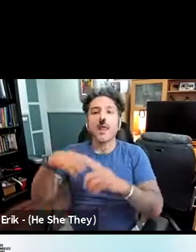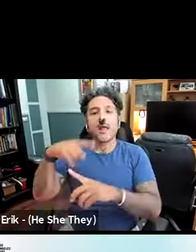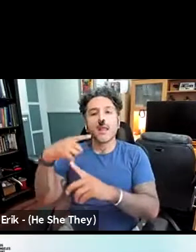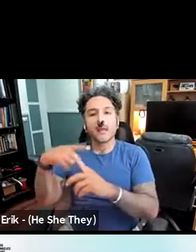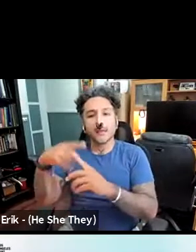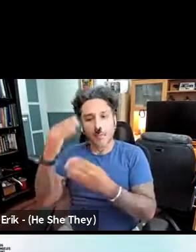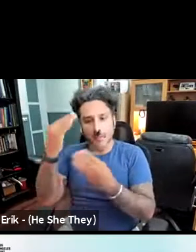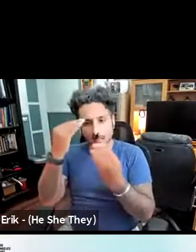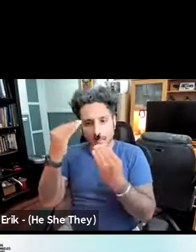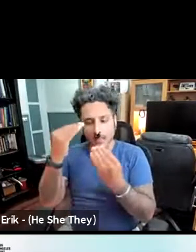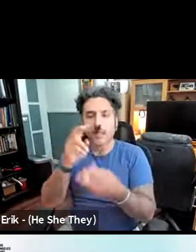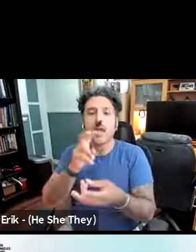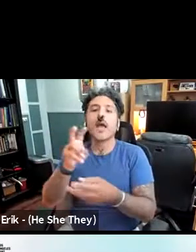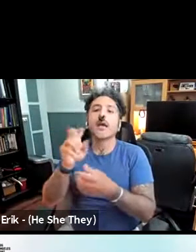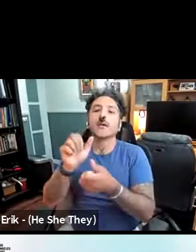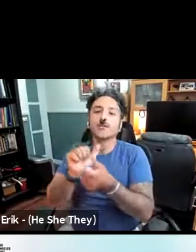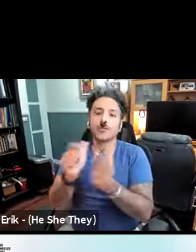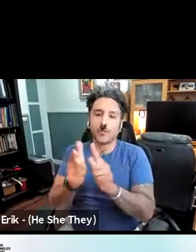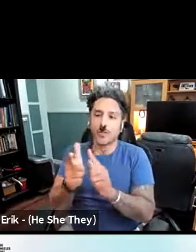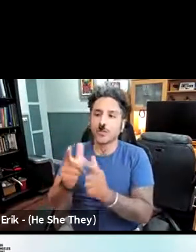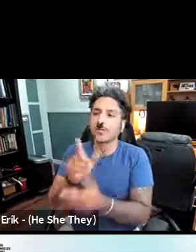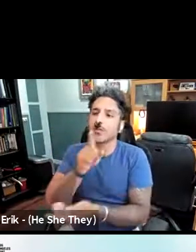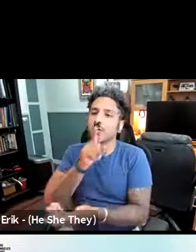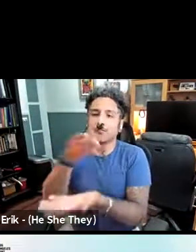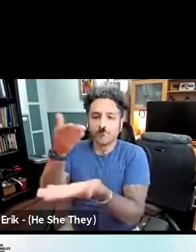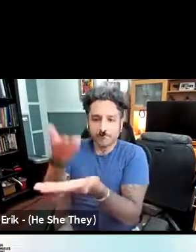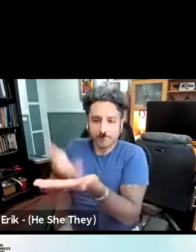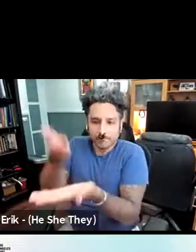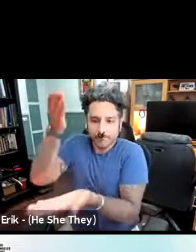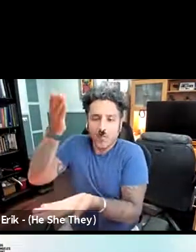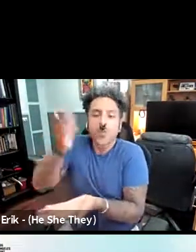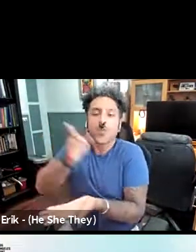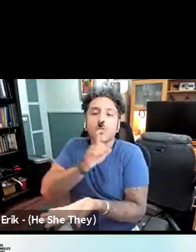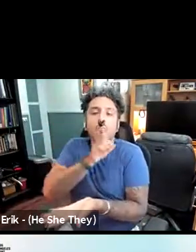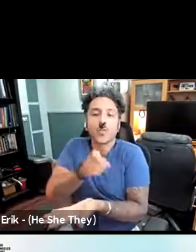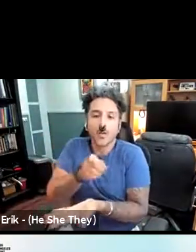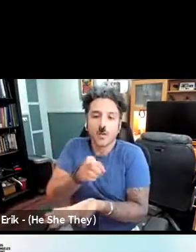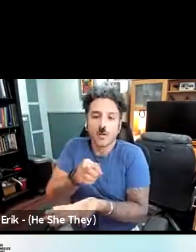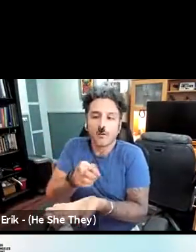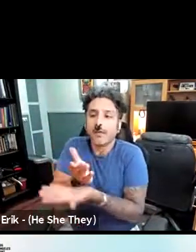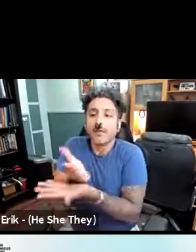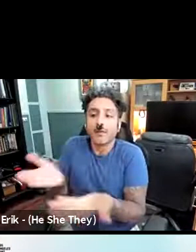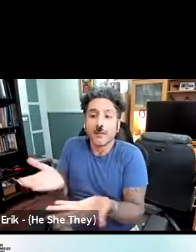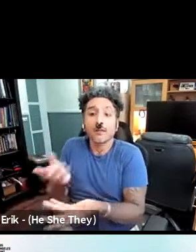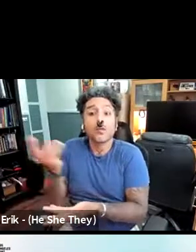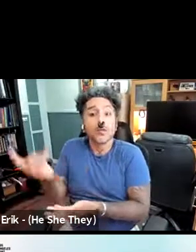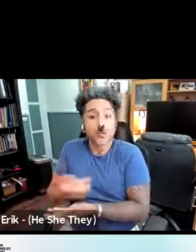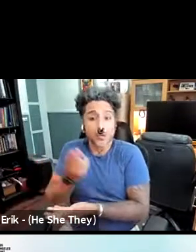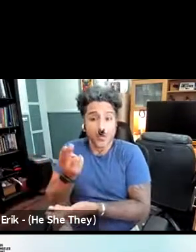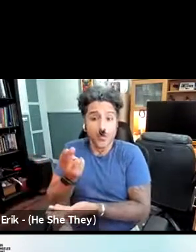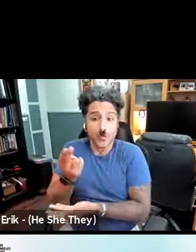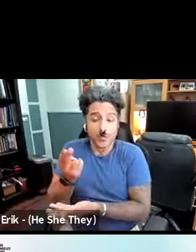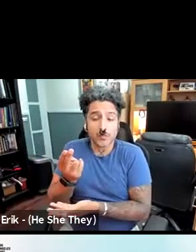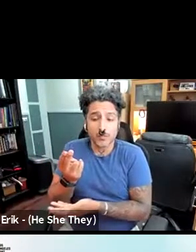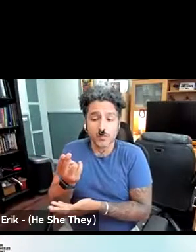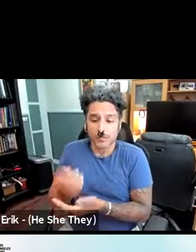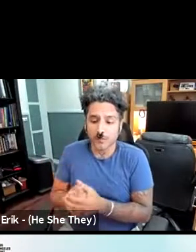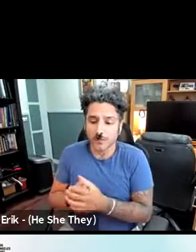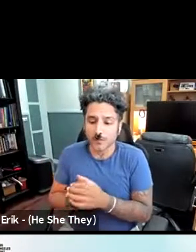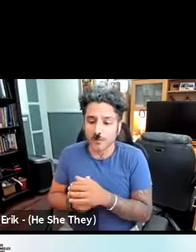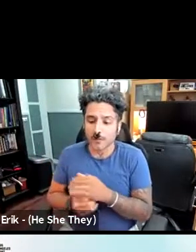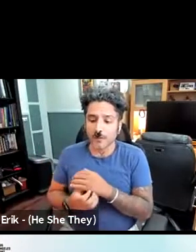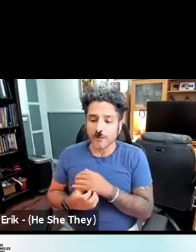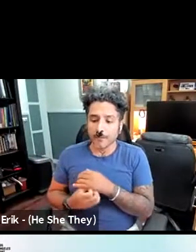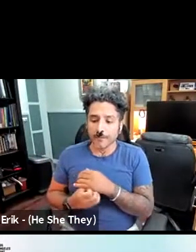into real tangible impact in the ways that we've seen in all of these organizations.